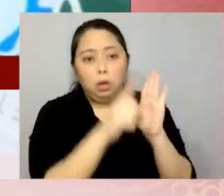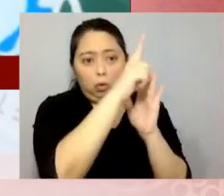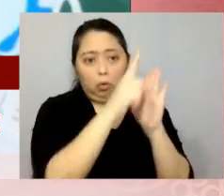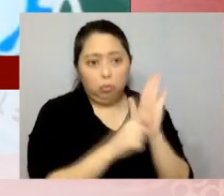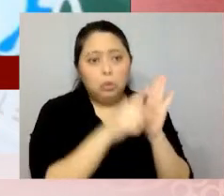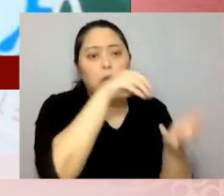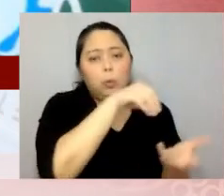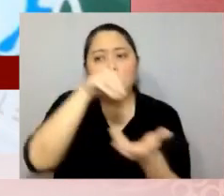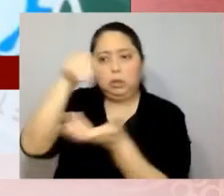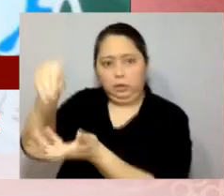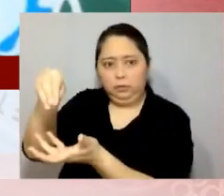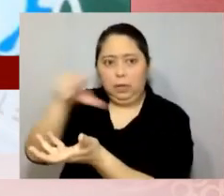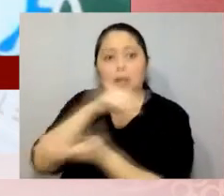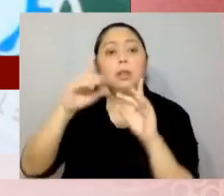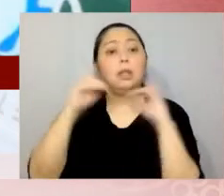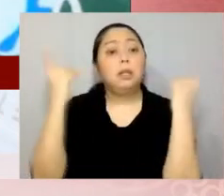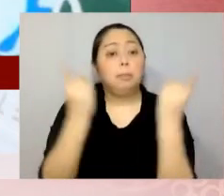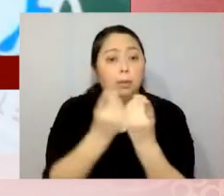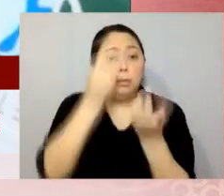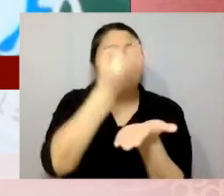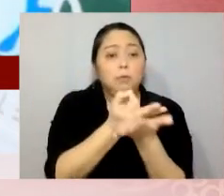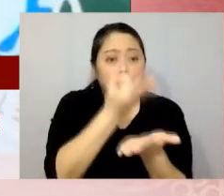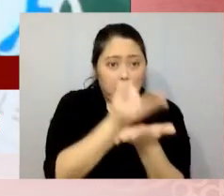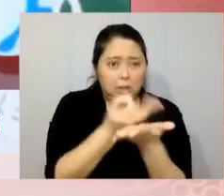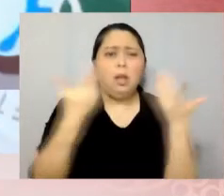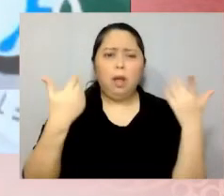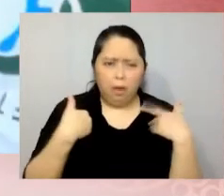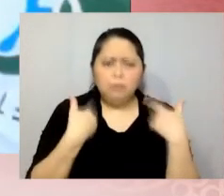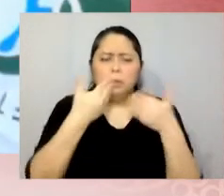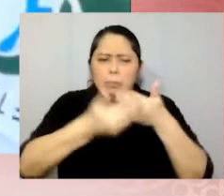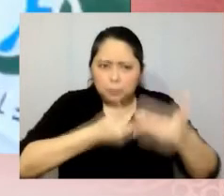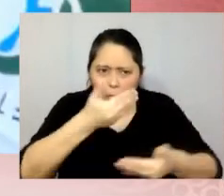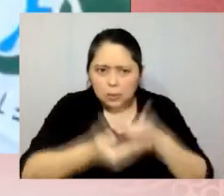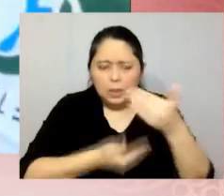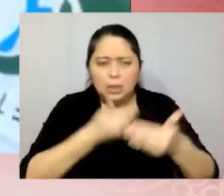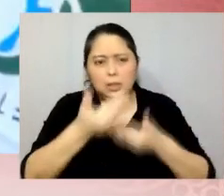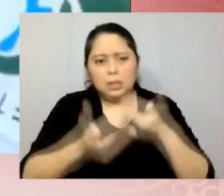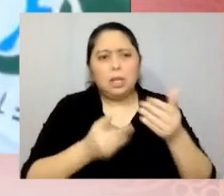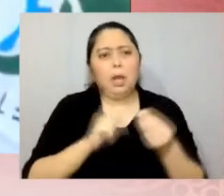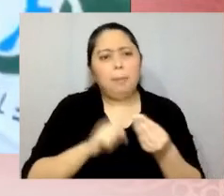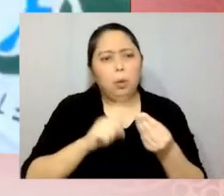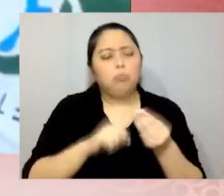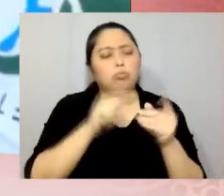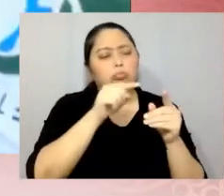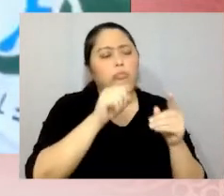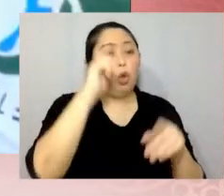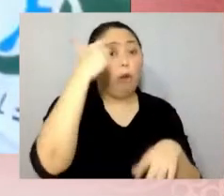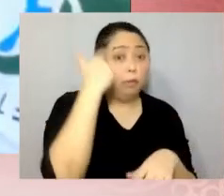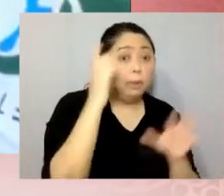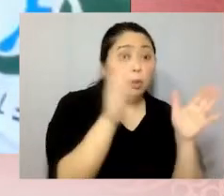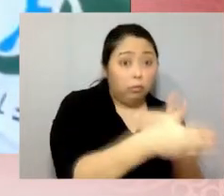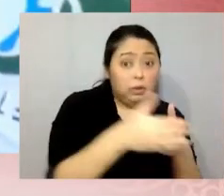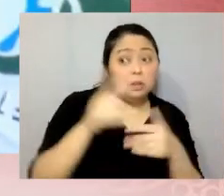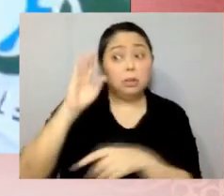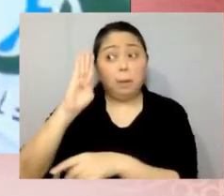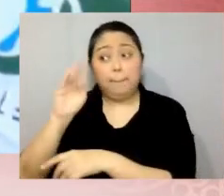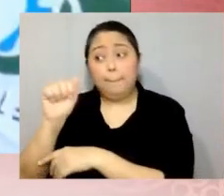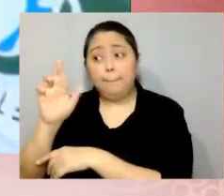the Department of Finance, we have, again, a mechanism on the Intergovernmental Relations Body,